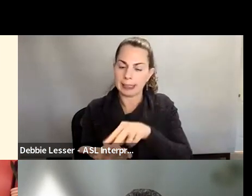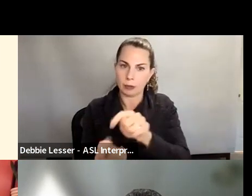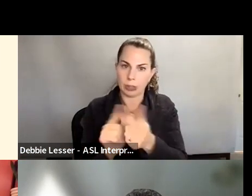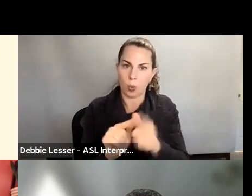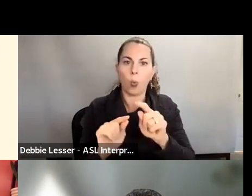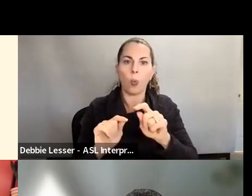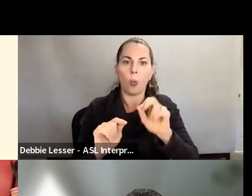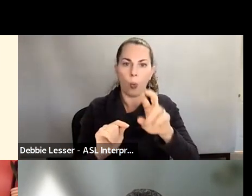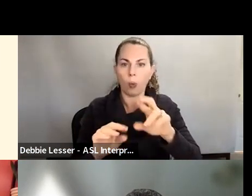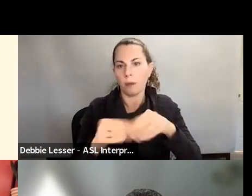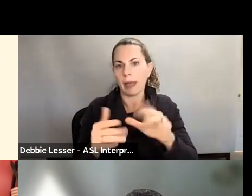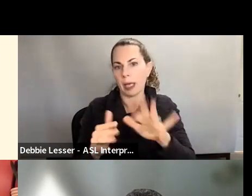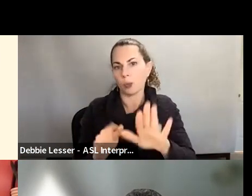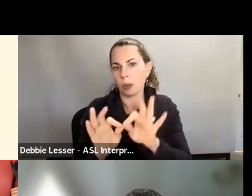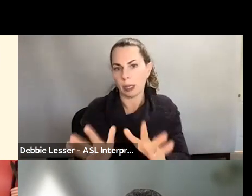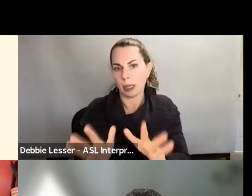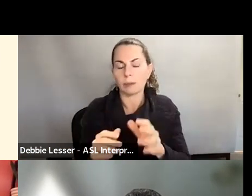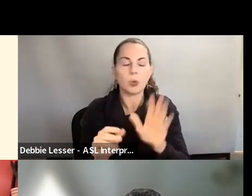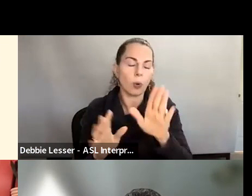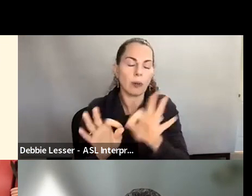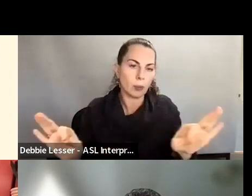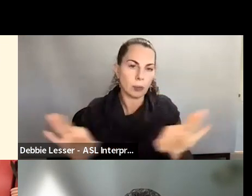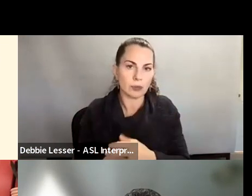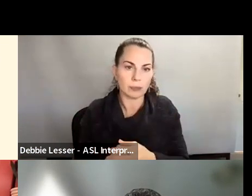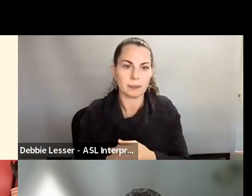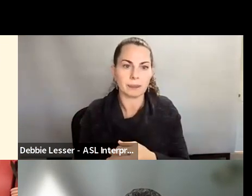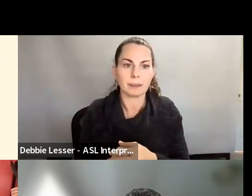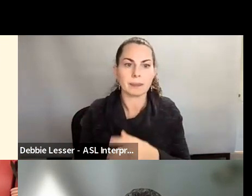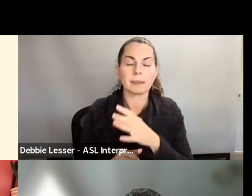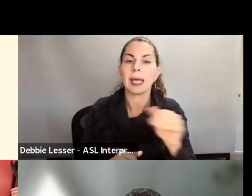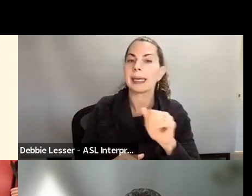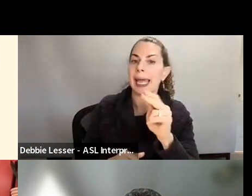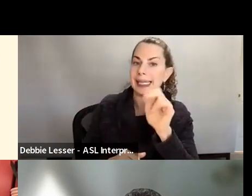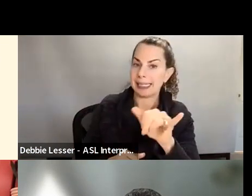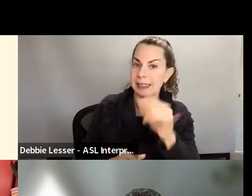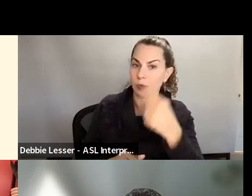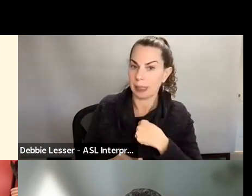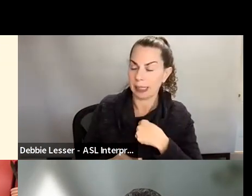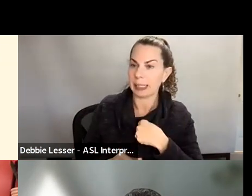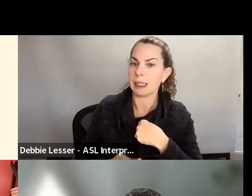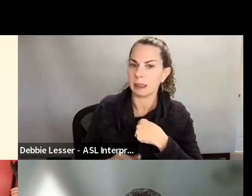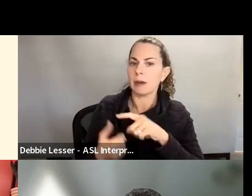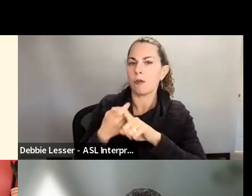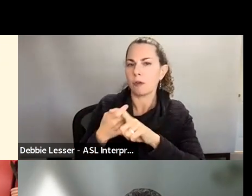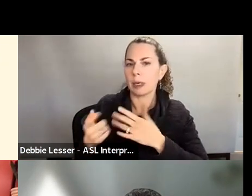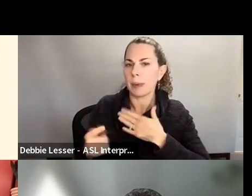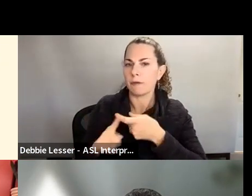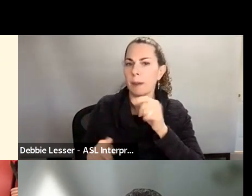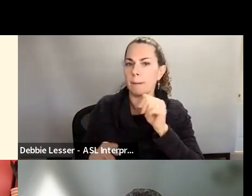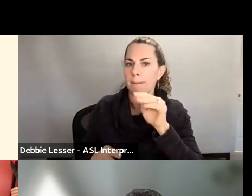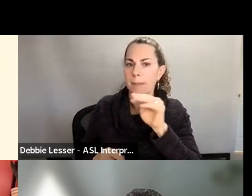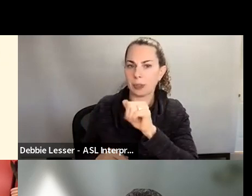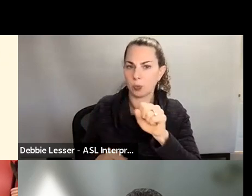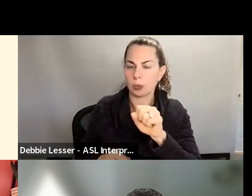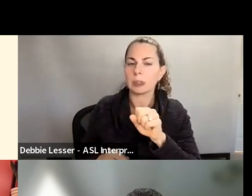language. And Andy, for me, a colleague of mine from Massachusetts, a dear friend, actually turned me on